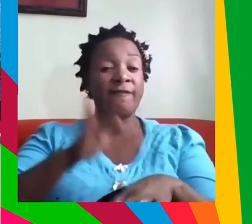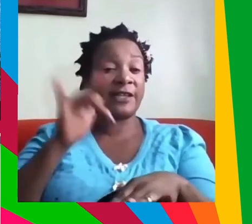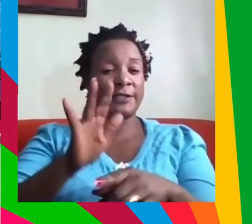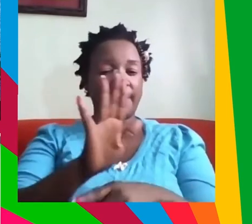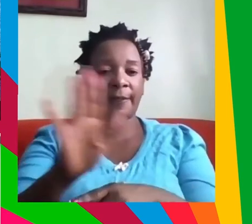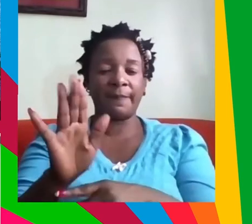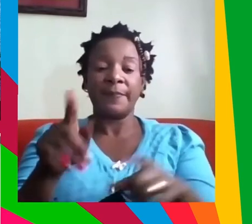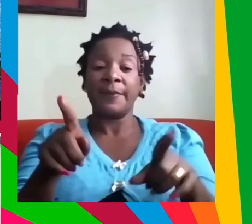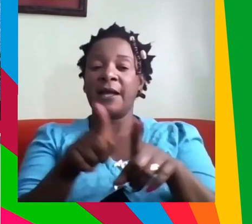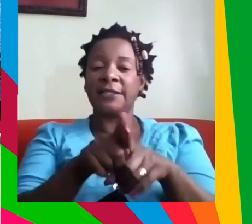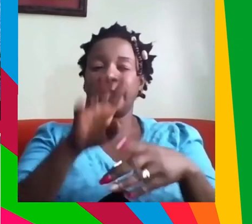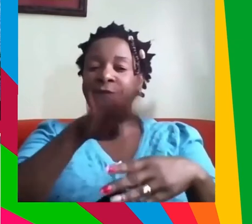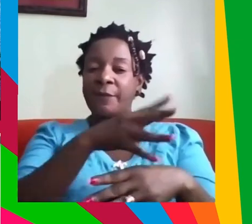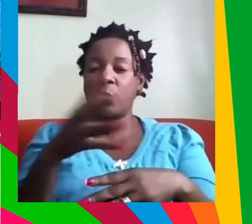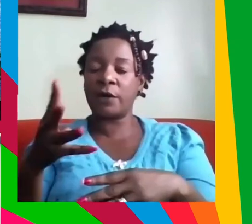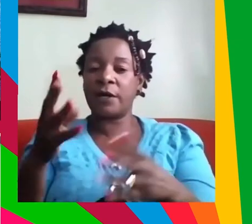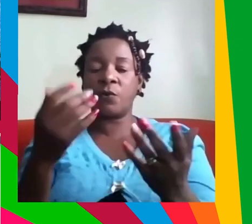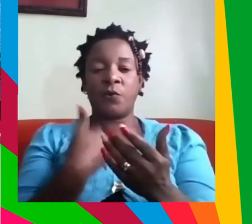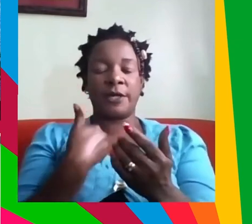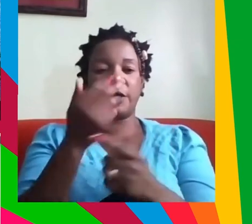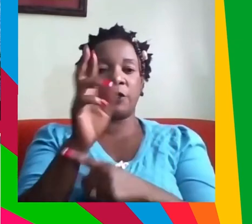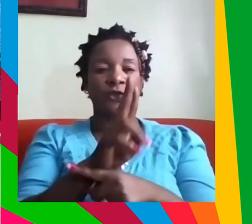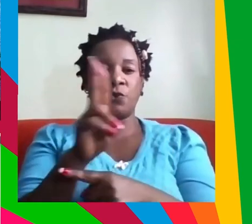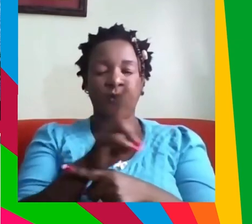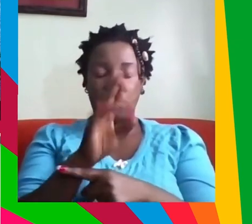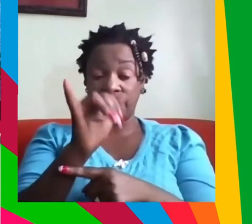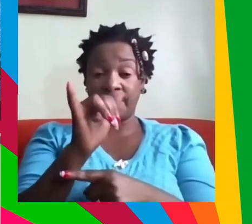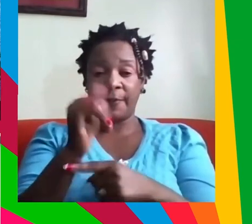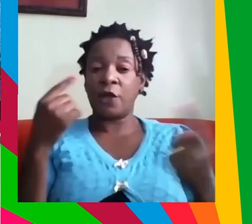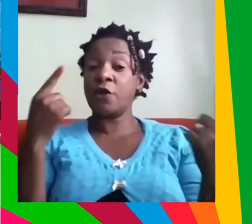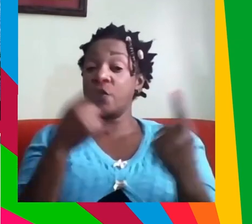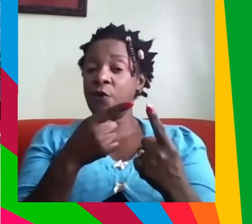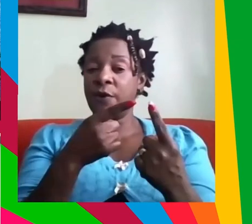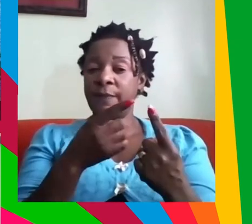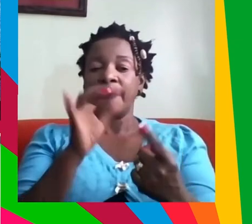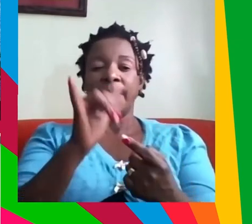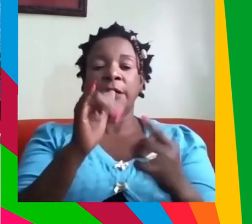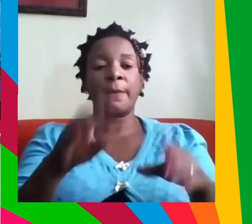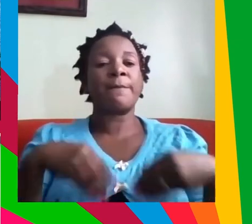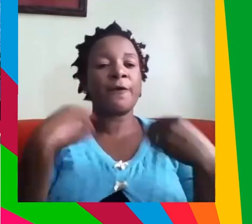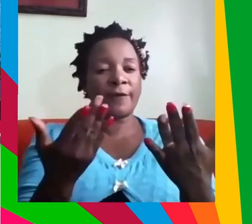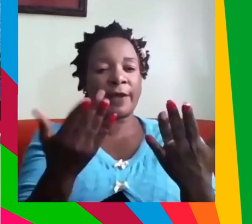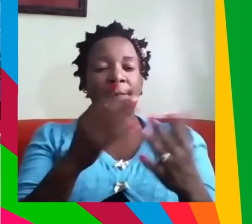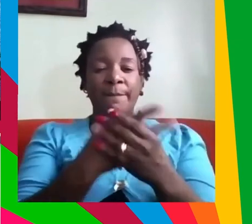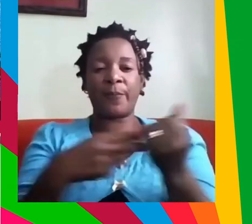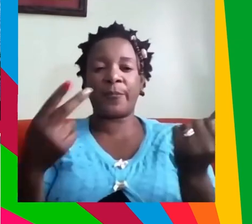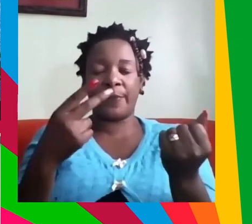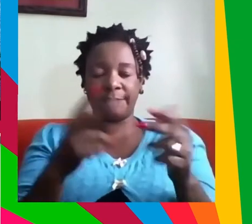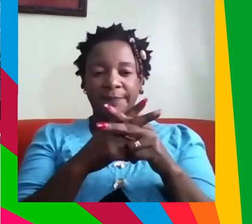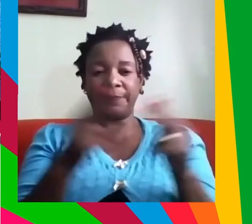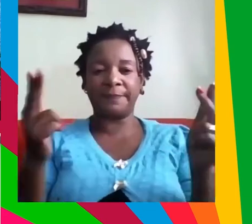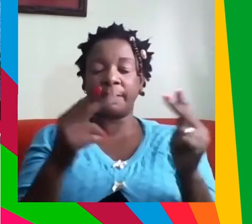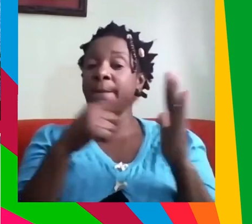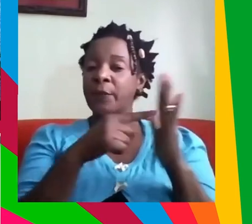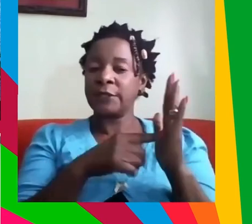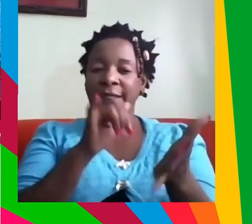framework, we use the 17 UN Sustainable Development Goals. These provide us with both the perfect starting point, but they also